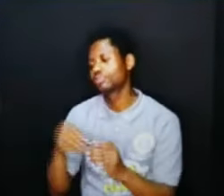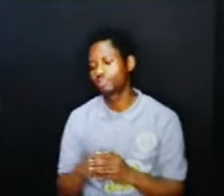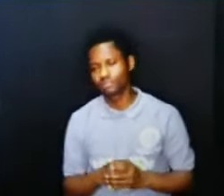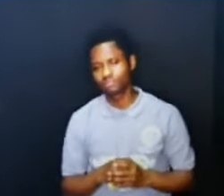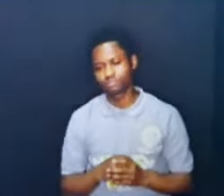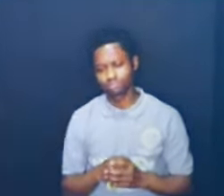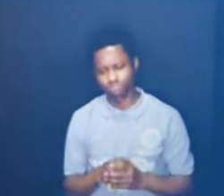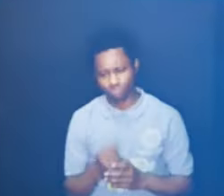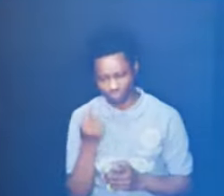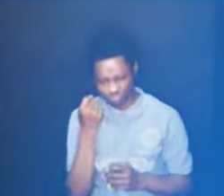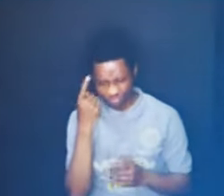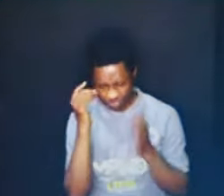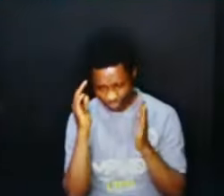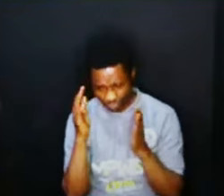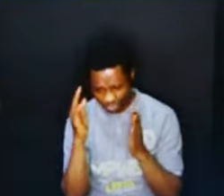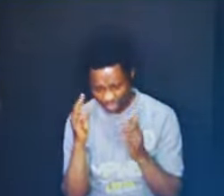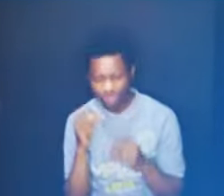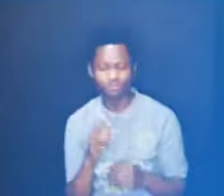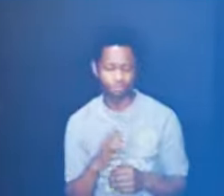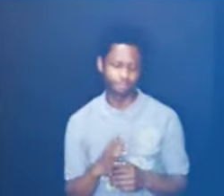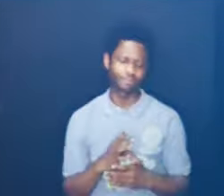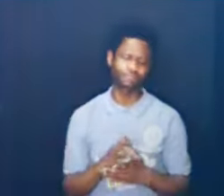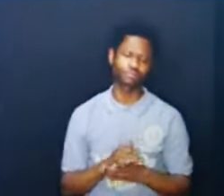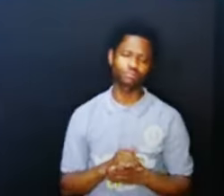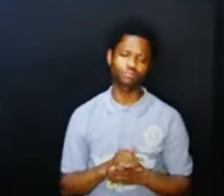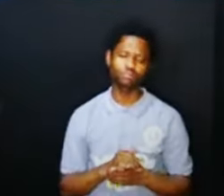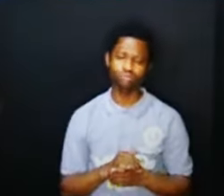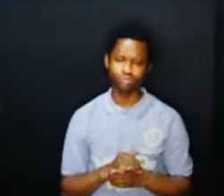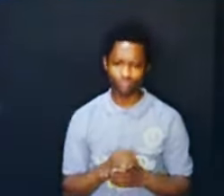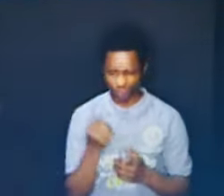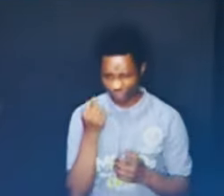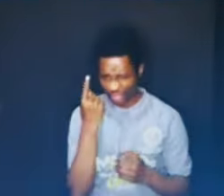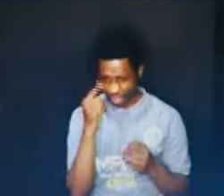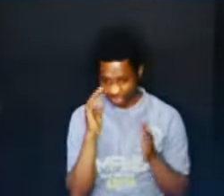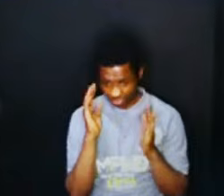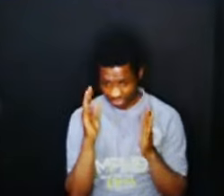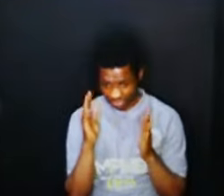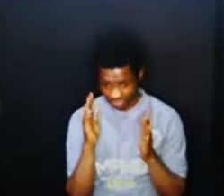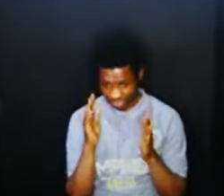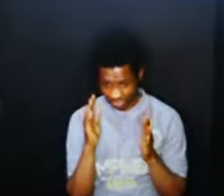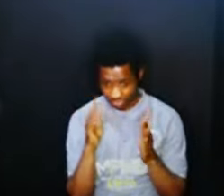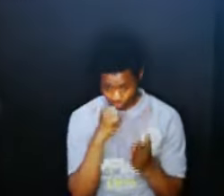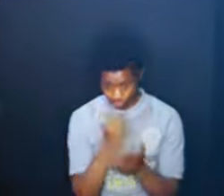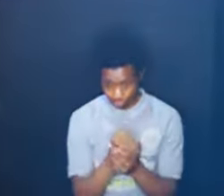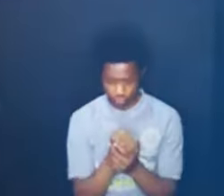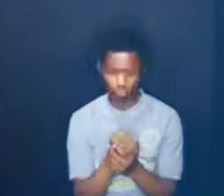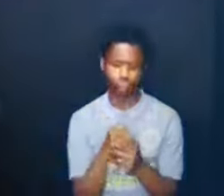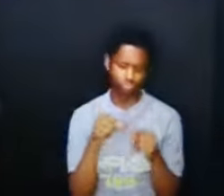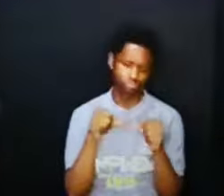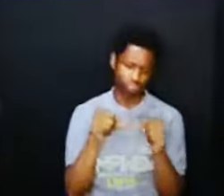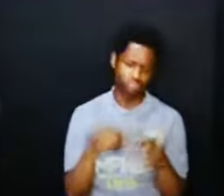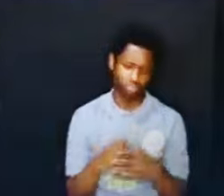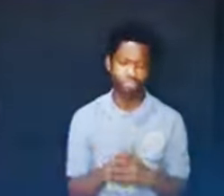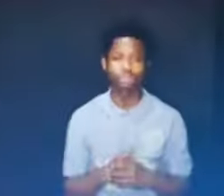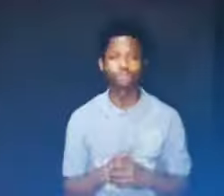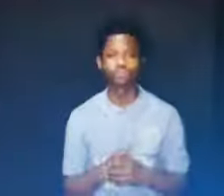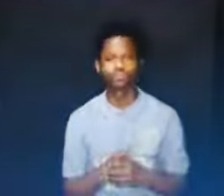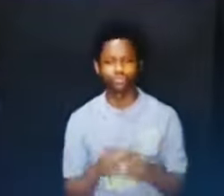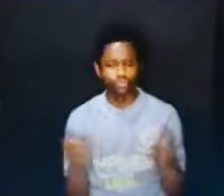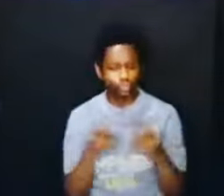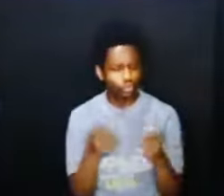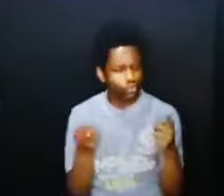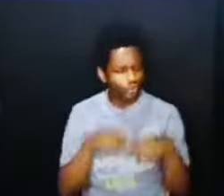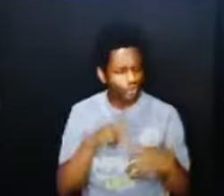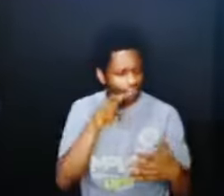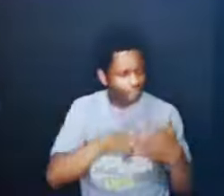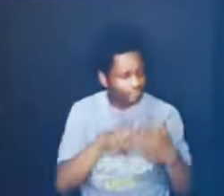we together? Mejiri se tiete. Are we together? Mejiri se mudi yachi. So anytime that you are reading the Bible, the